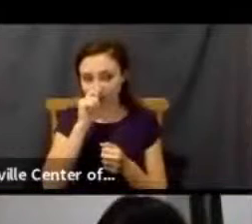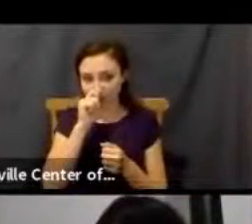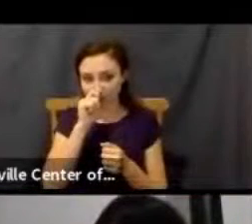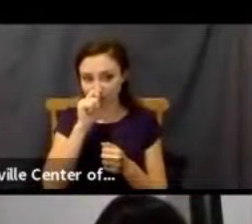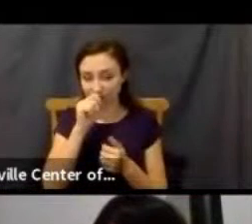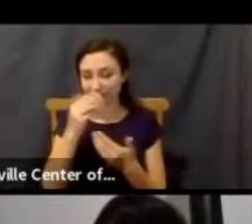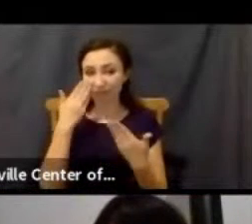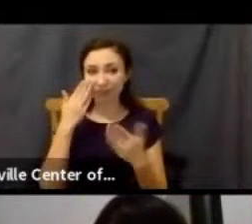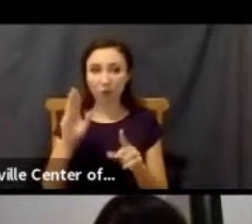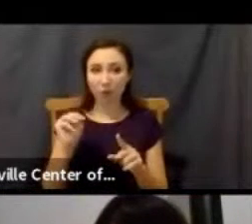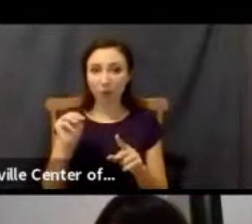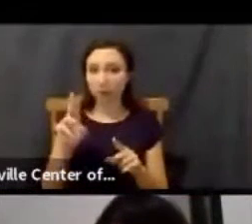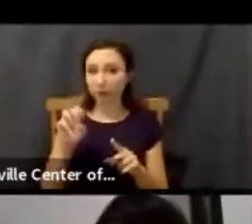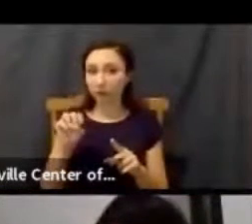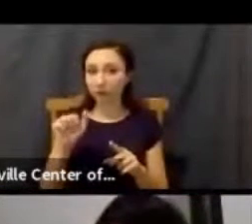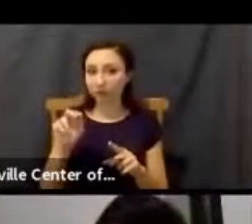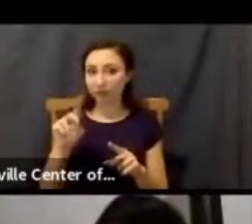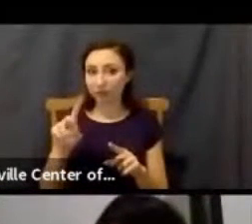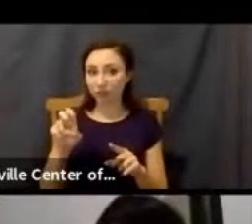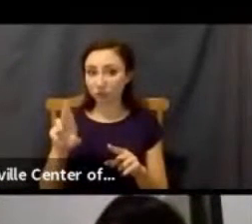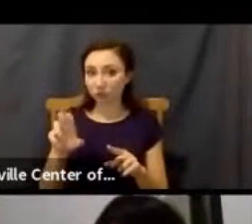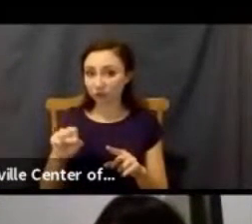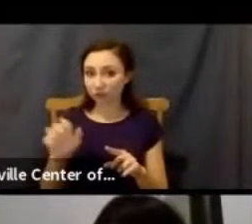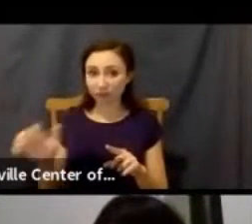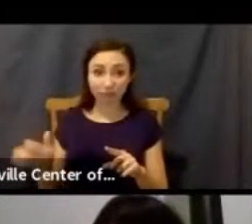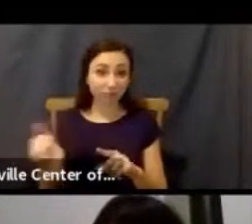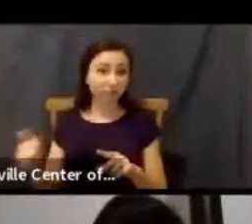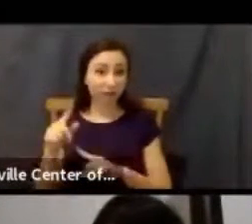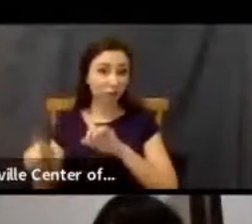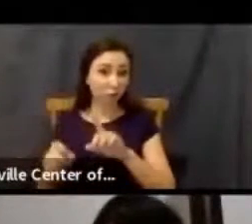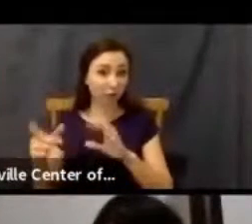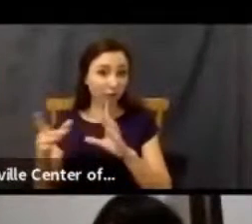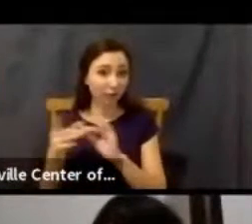I don't know if Mr. Sanders has questions or comments about that.